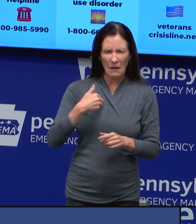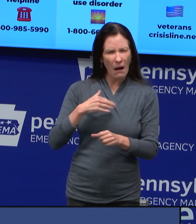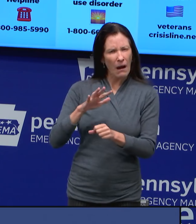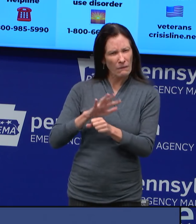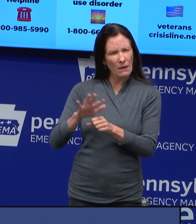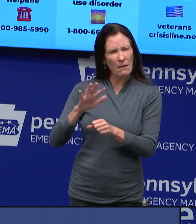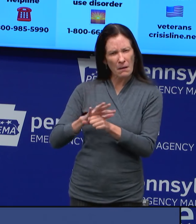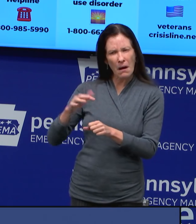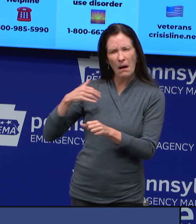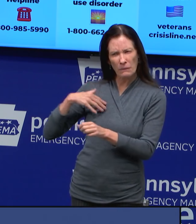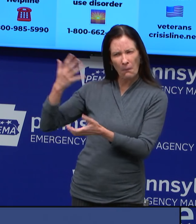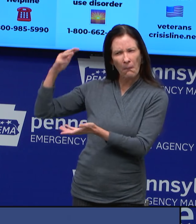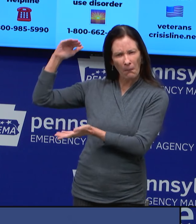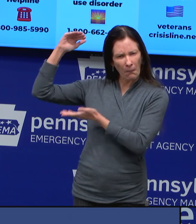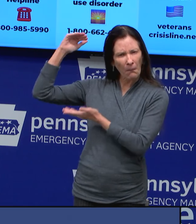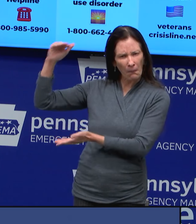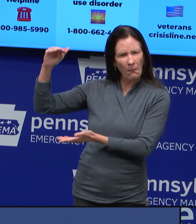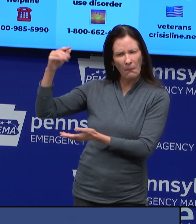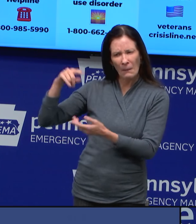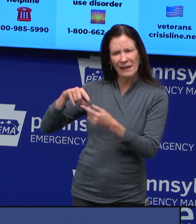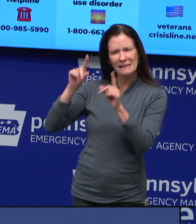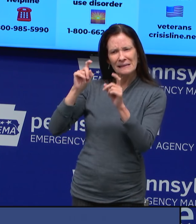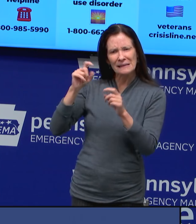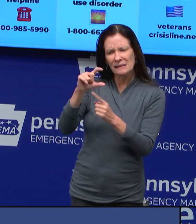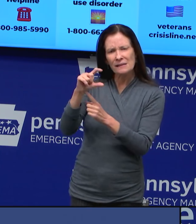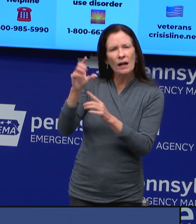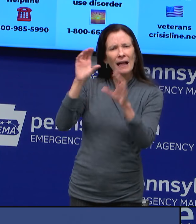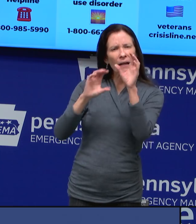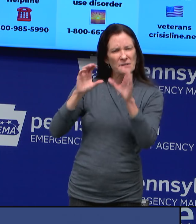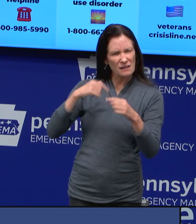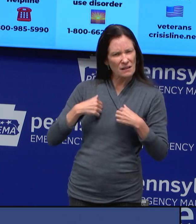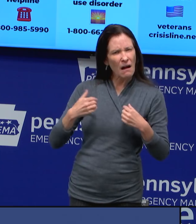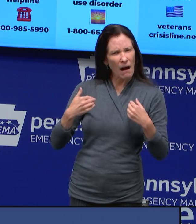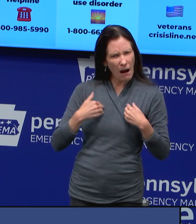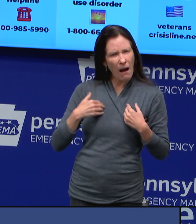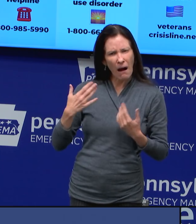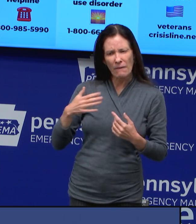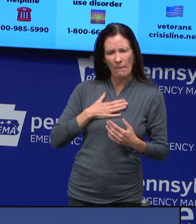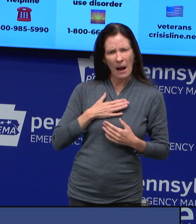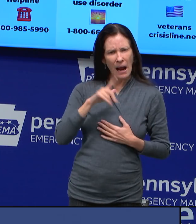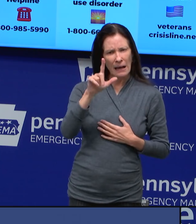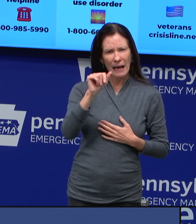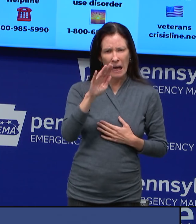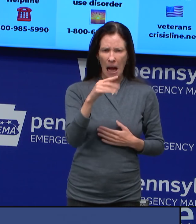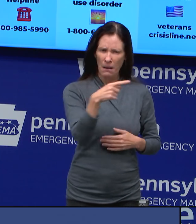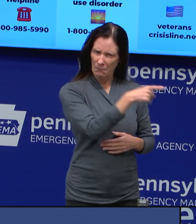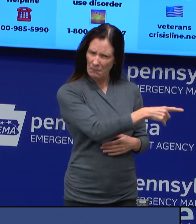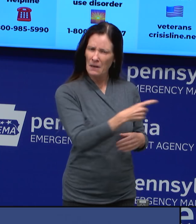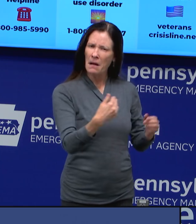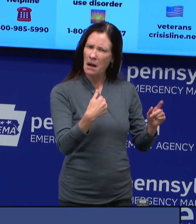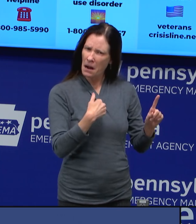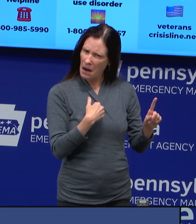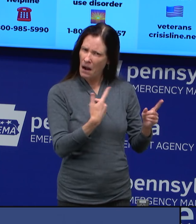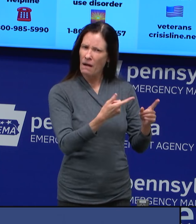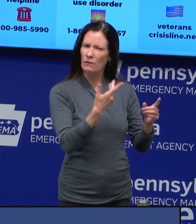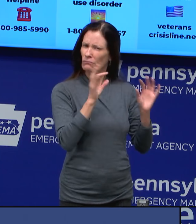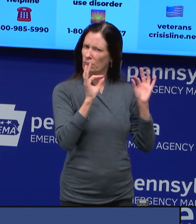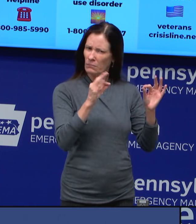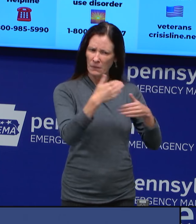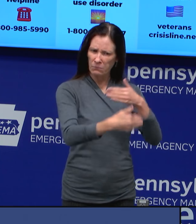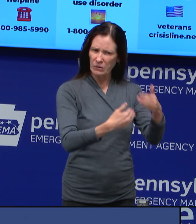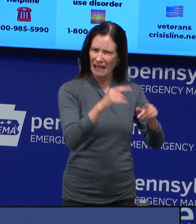our lab in Exton. In fact, our lab is doing all of the testing for the site at the Mohegan Sun Arena parking